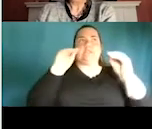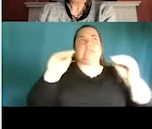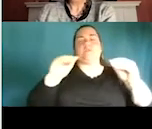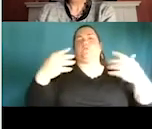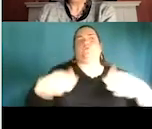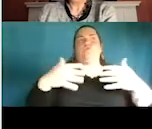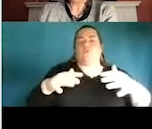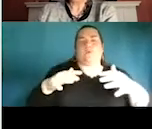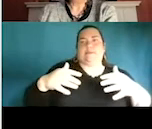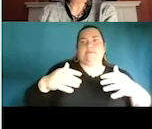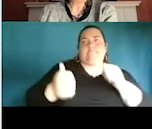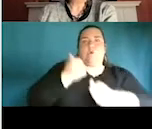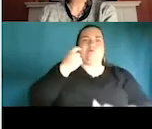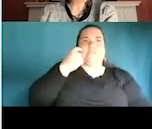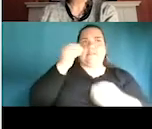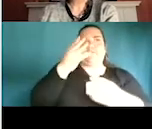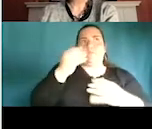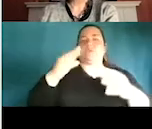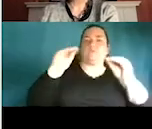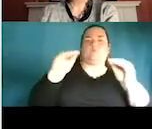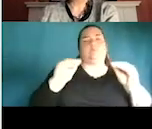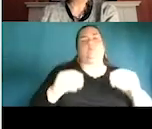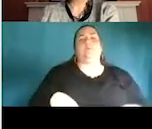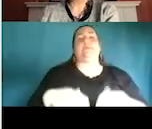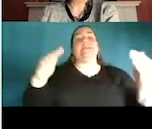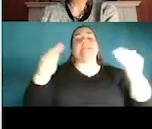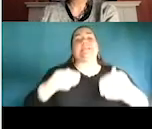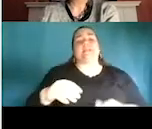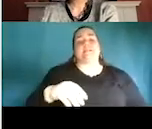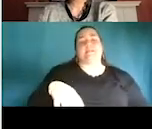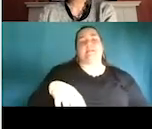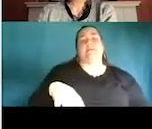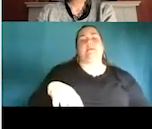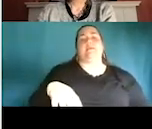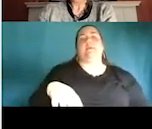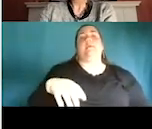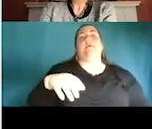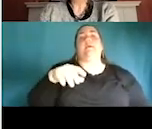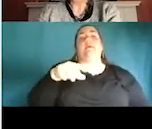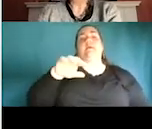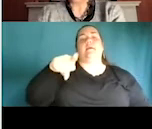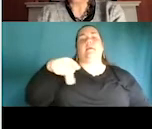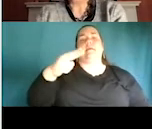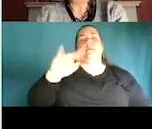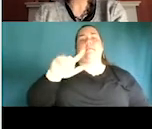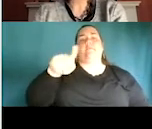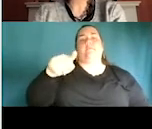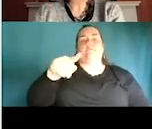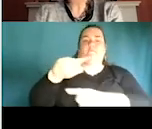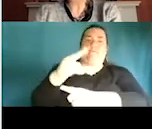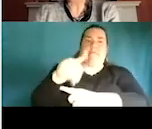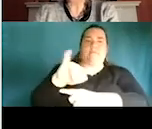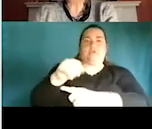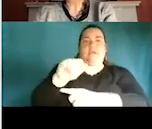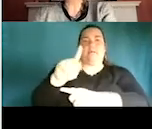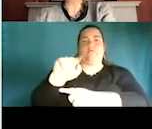Next, we have the Philip J. Bray Award for Excellence in Teaching in the Physical Sciences. Sohini Ramachandran brings the